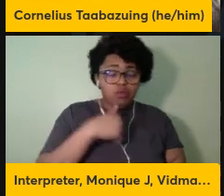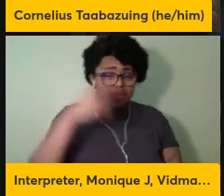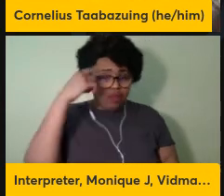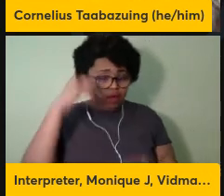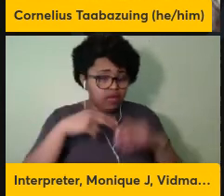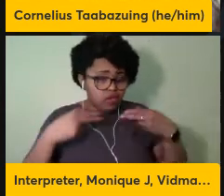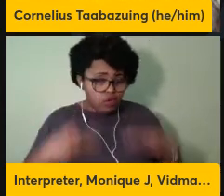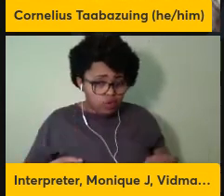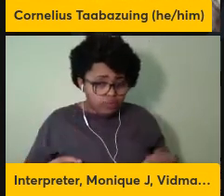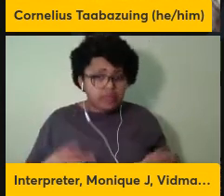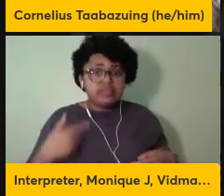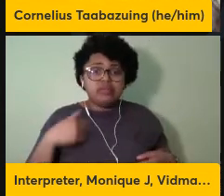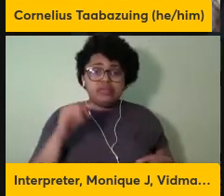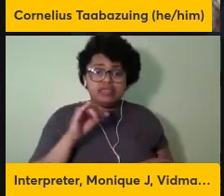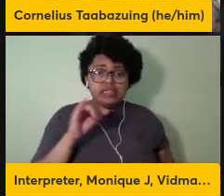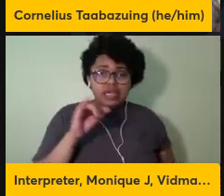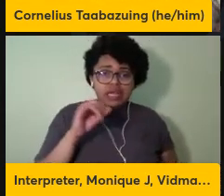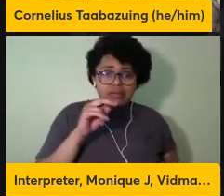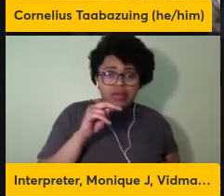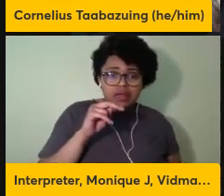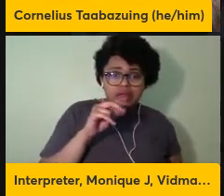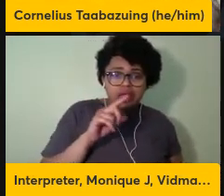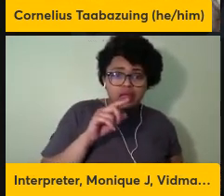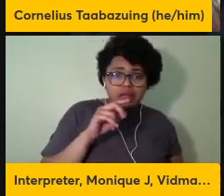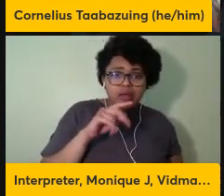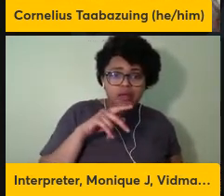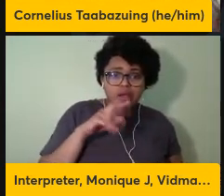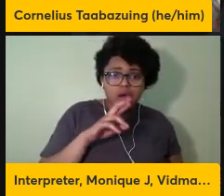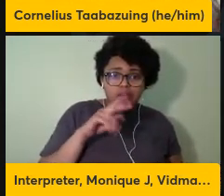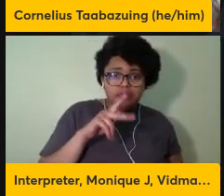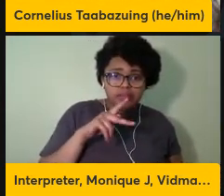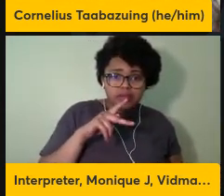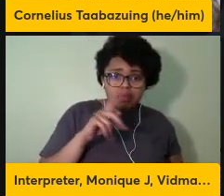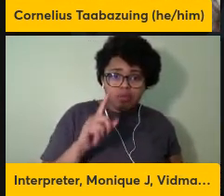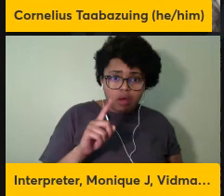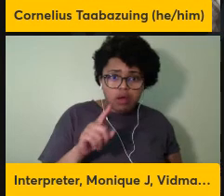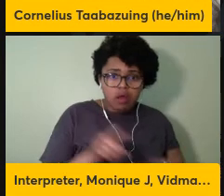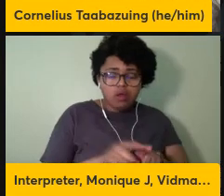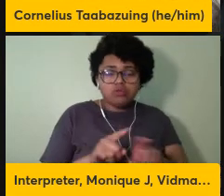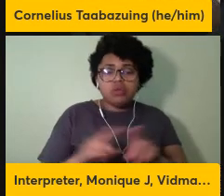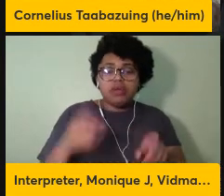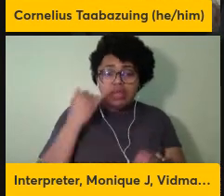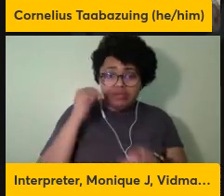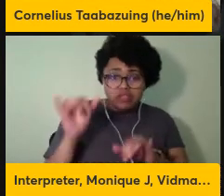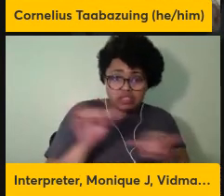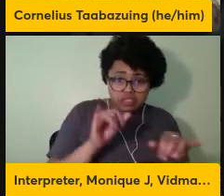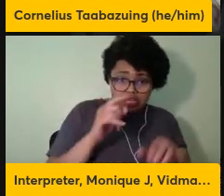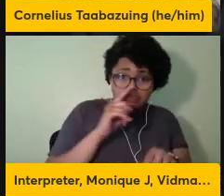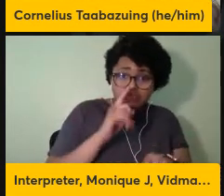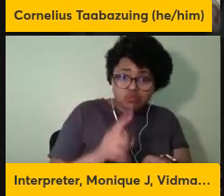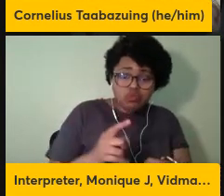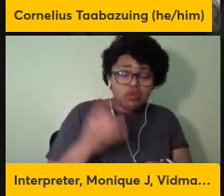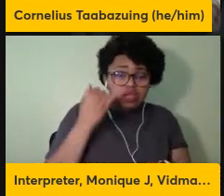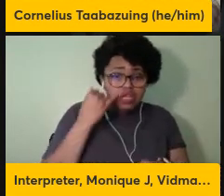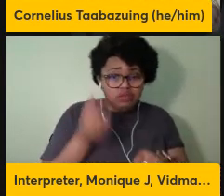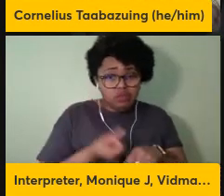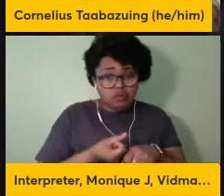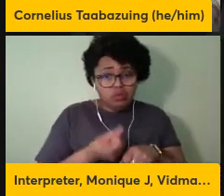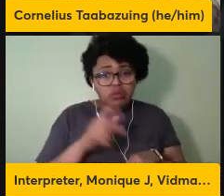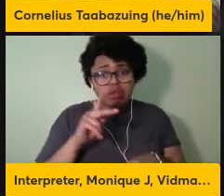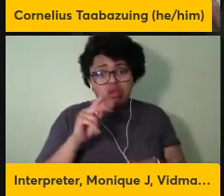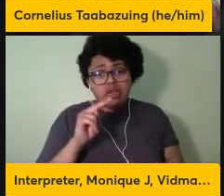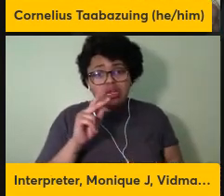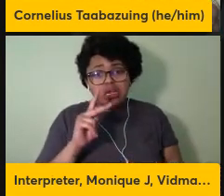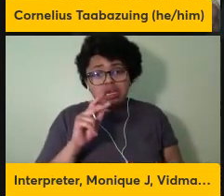true, one would predict that if this is important for VBP-mediated cell death and pyroptosis, if you knock it out, you would no longer see a